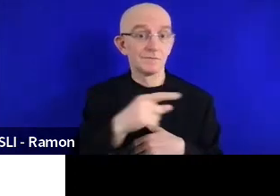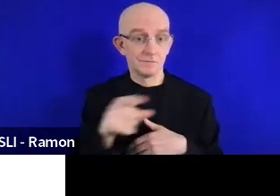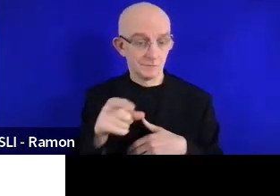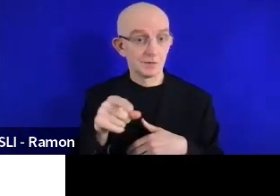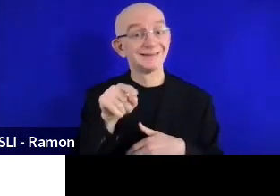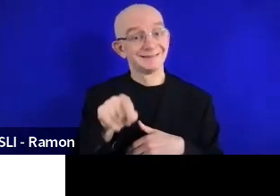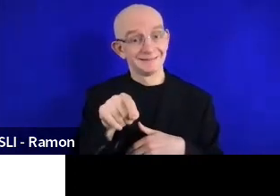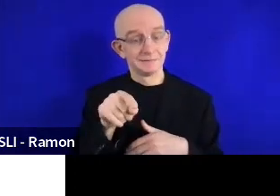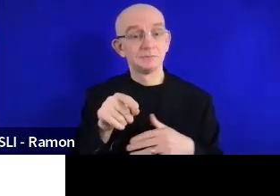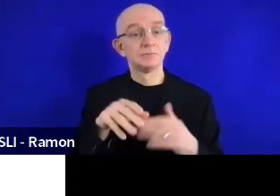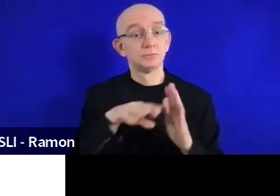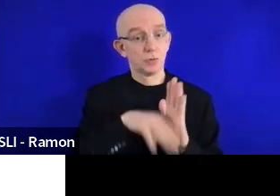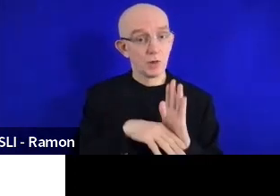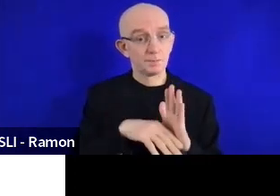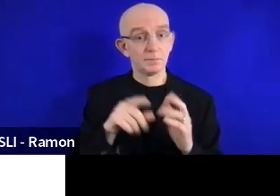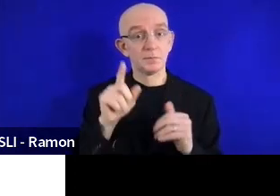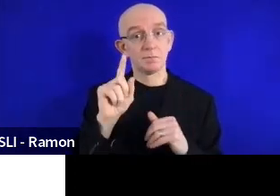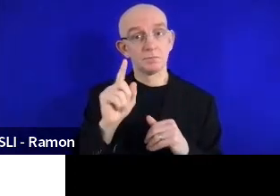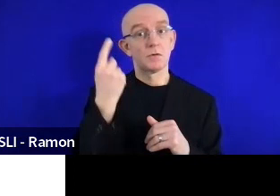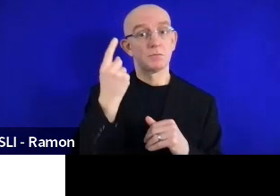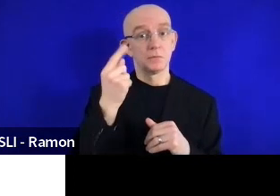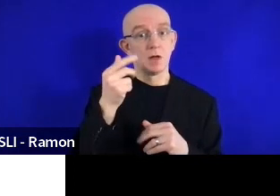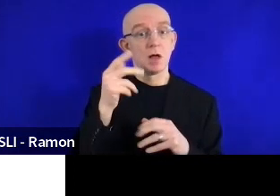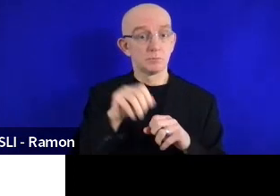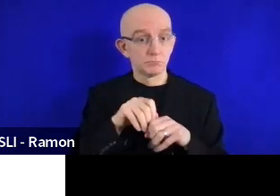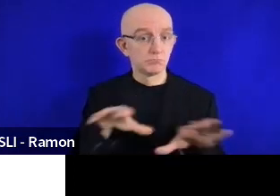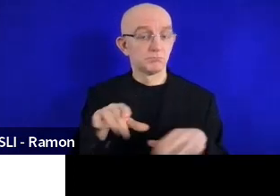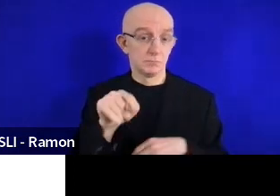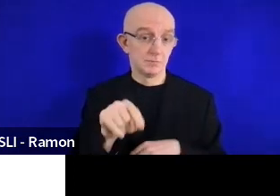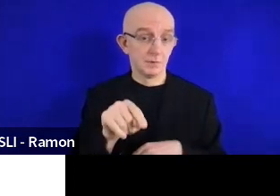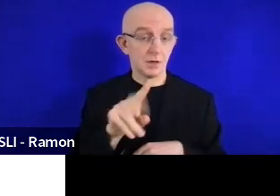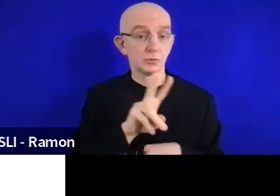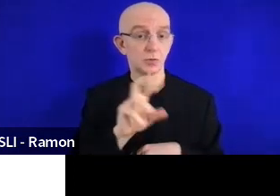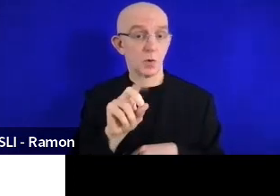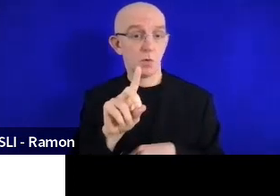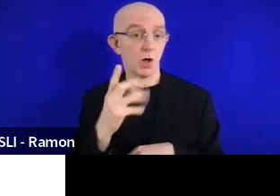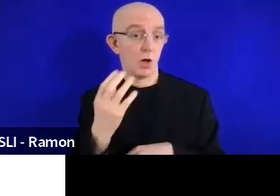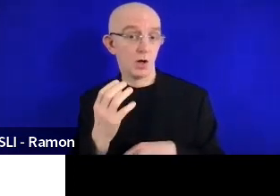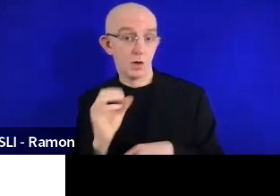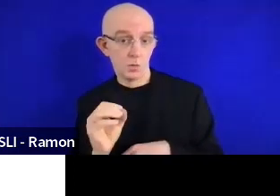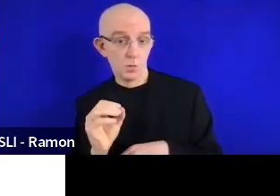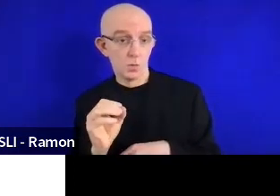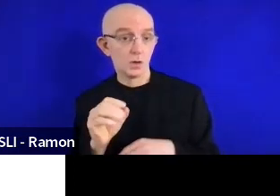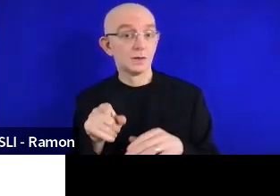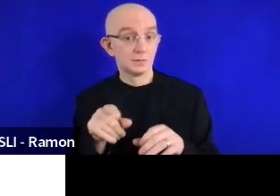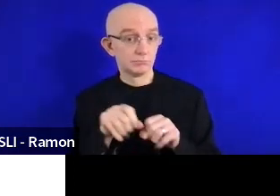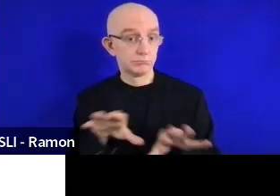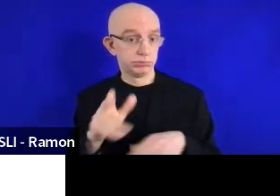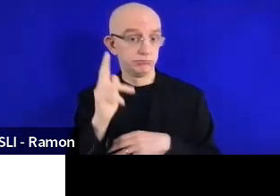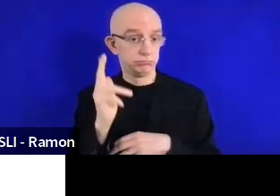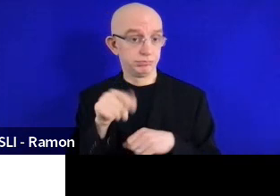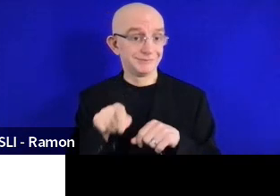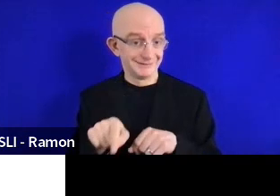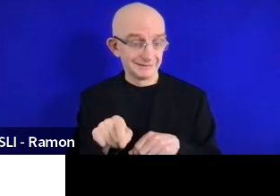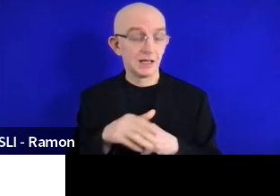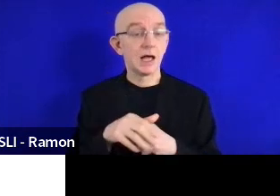to those aged 80 years and above. So what happened was that in 2010, when we started